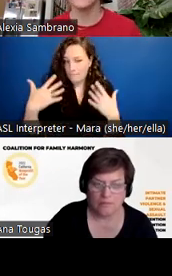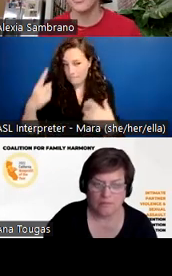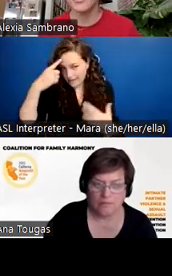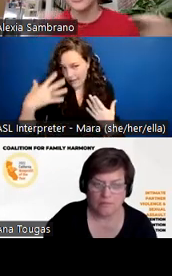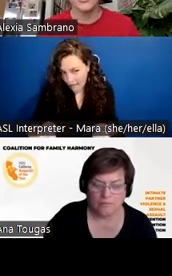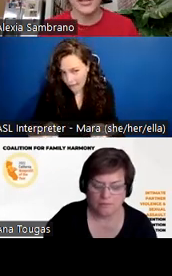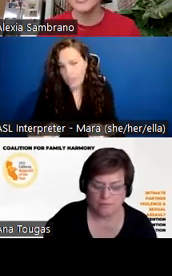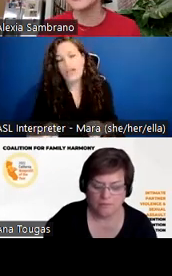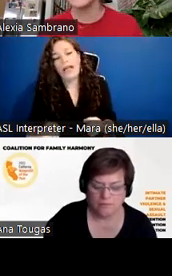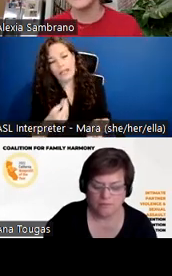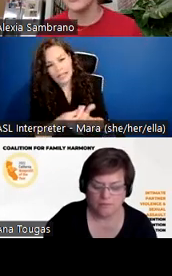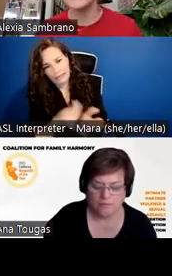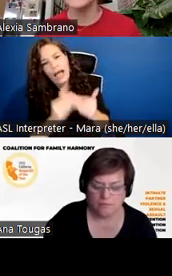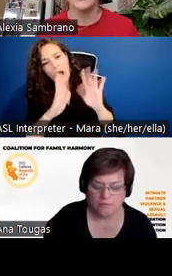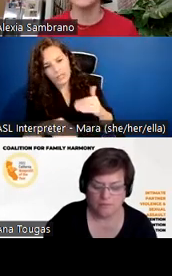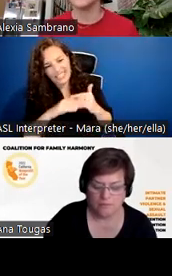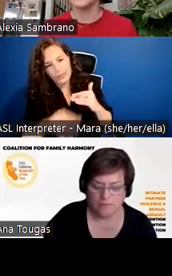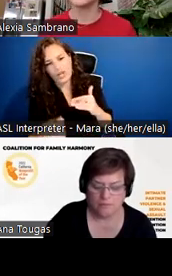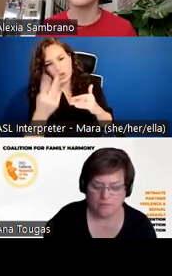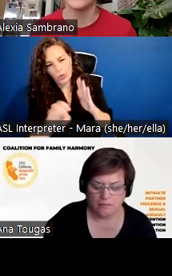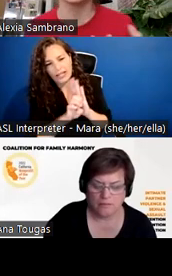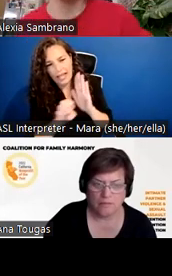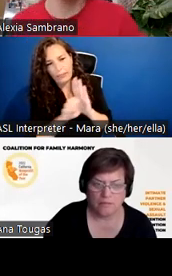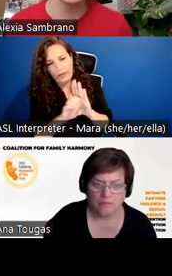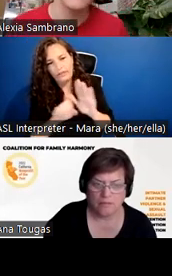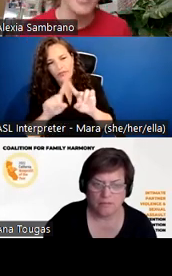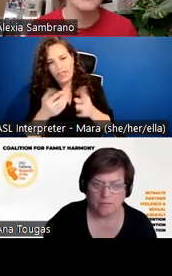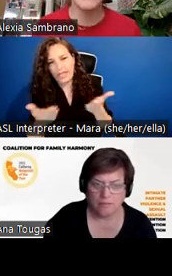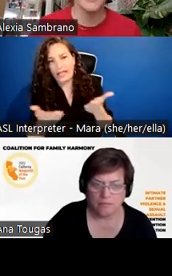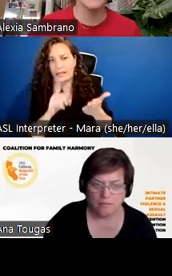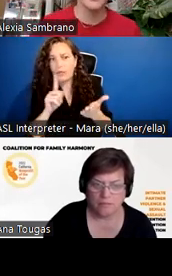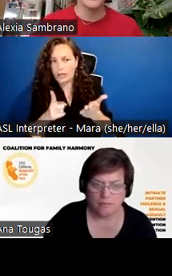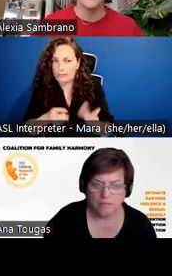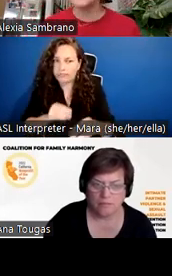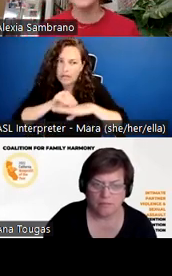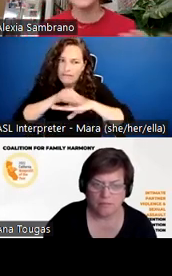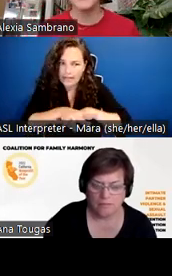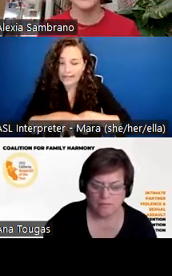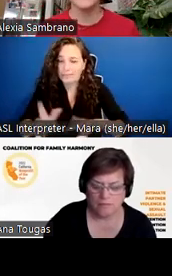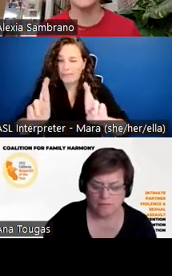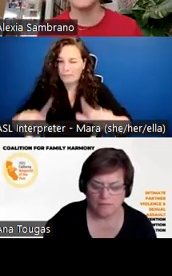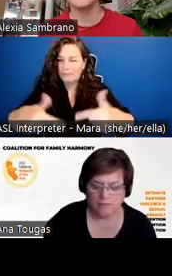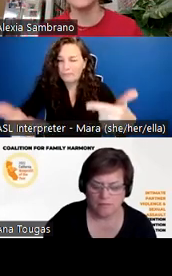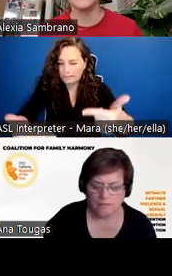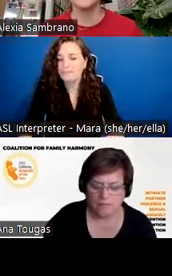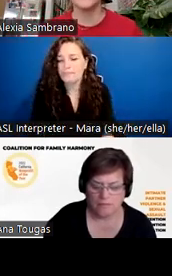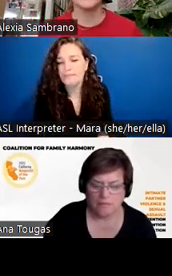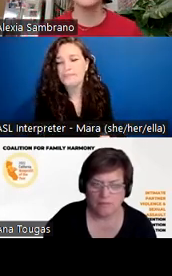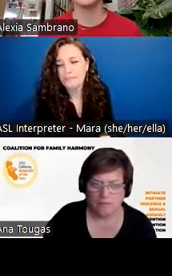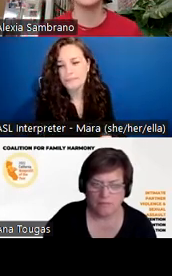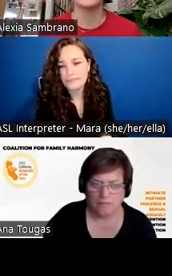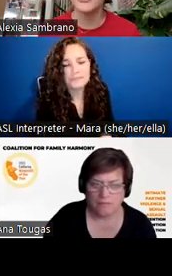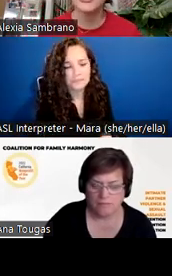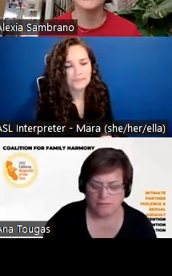stability for, just two examples of things that are widely affected by stigma. And this is especially true if individuals